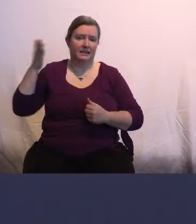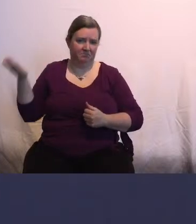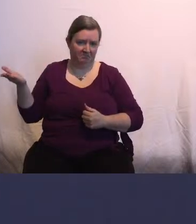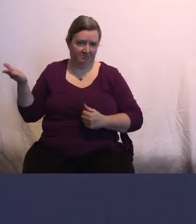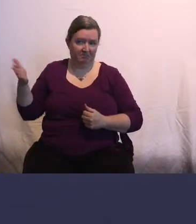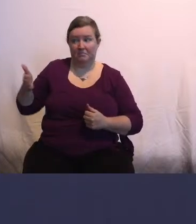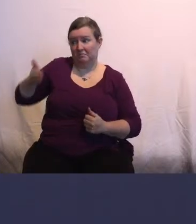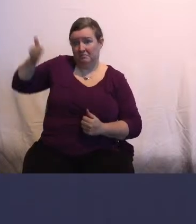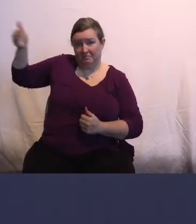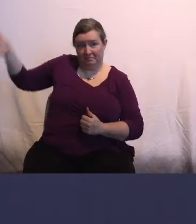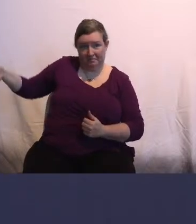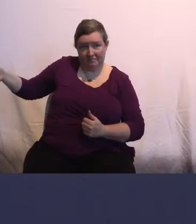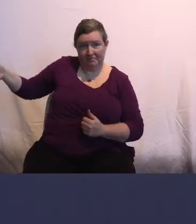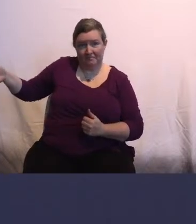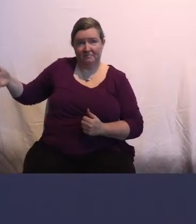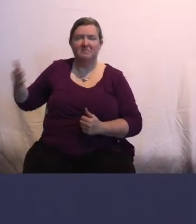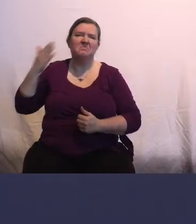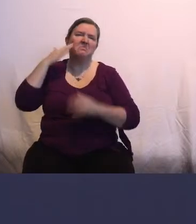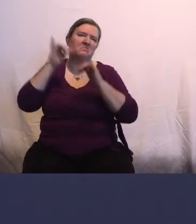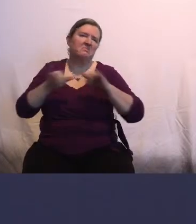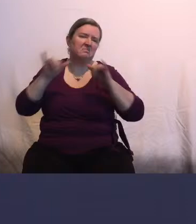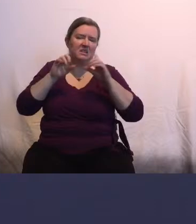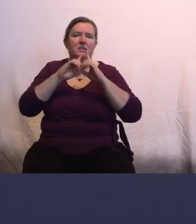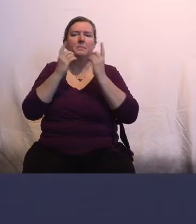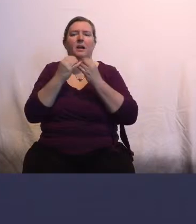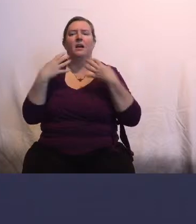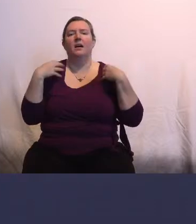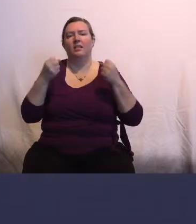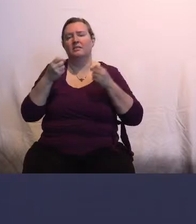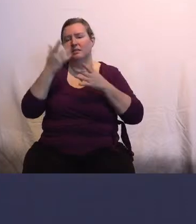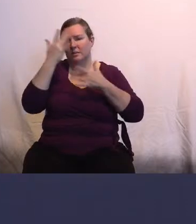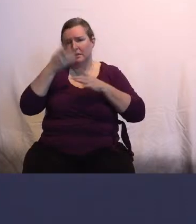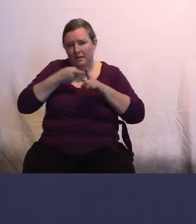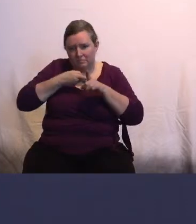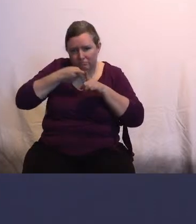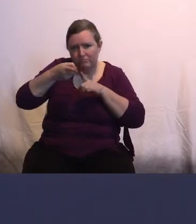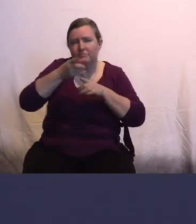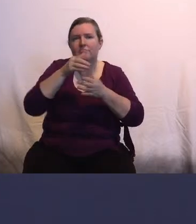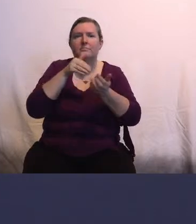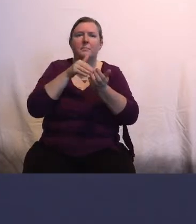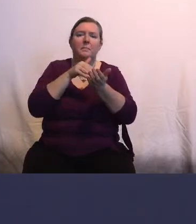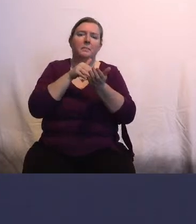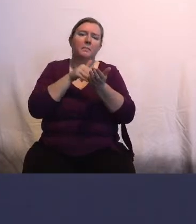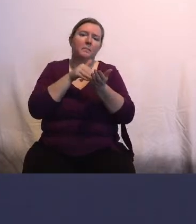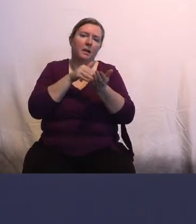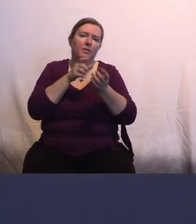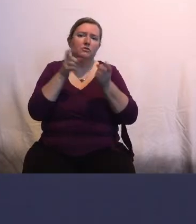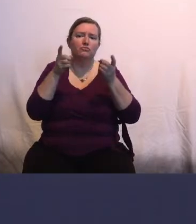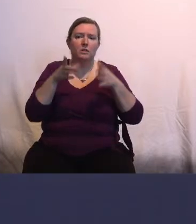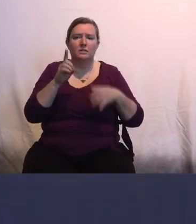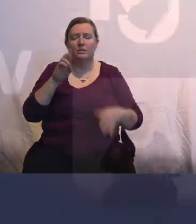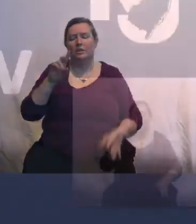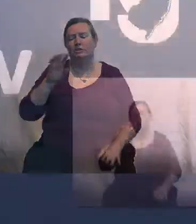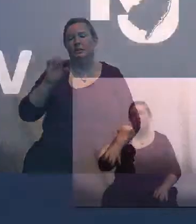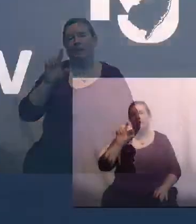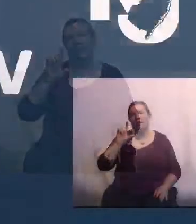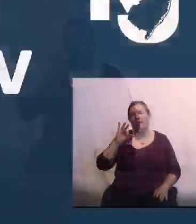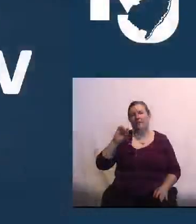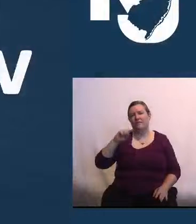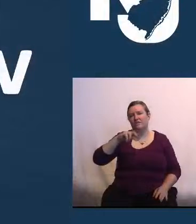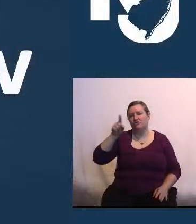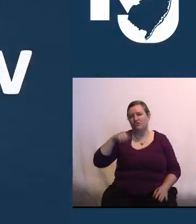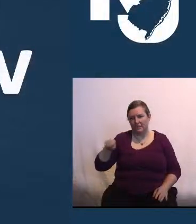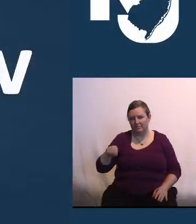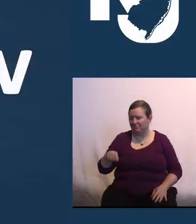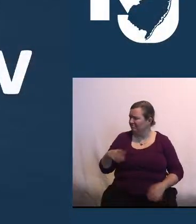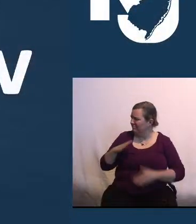another familiar face, the Department of Health's Communicable Disease Service Medical Director, Dr. Ed Lifshitz. Great to have you back, Ed.